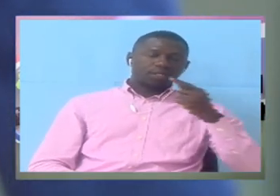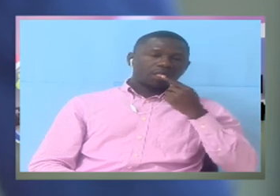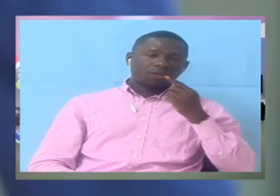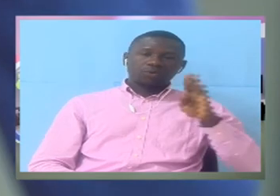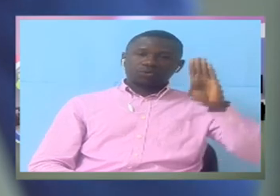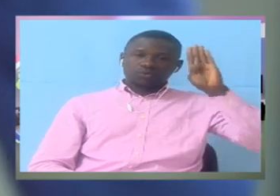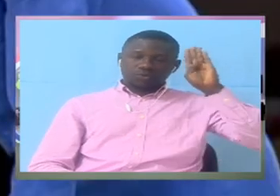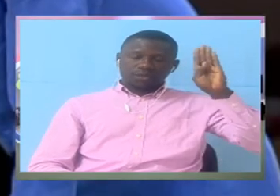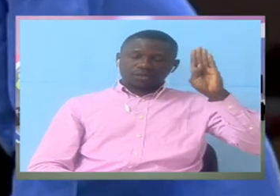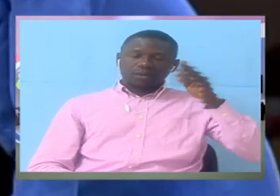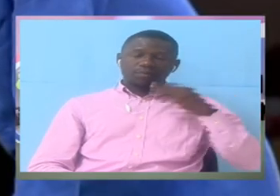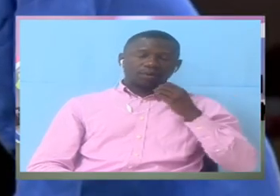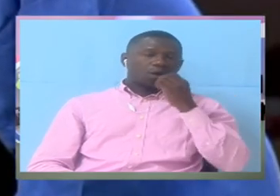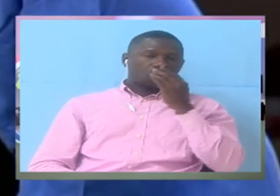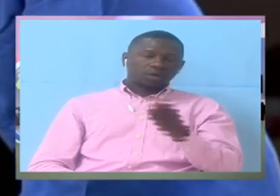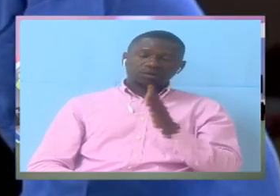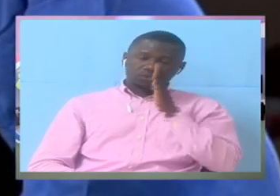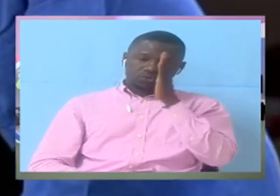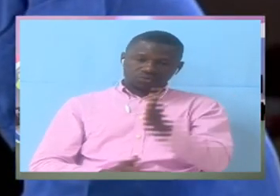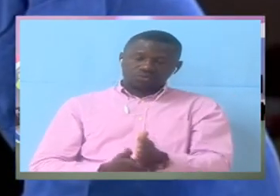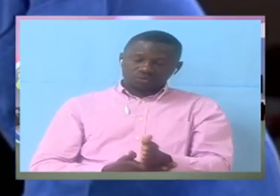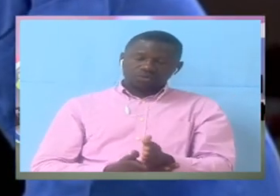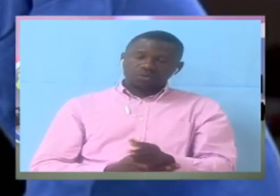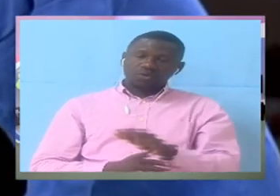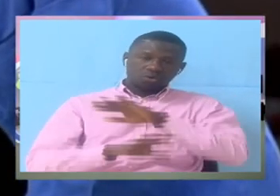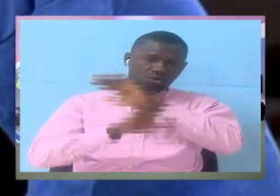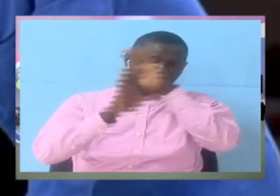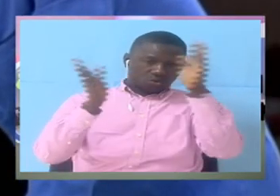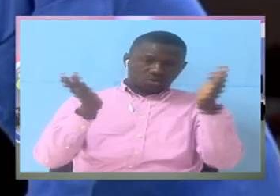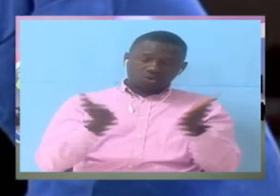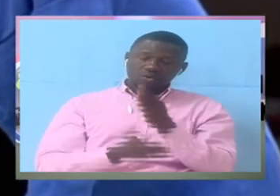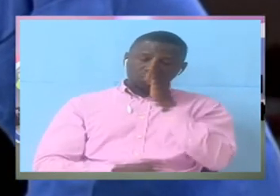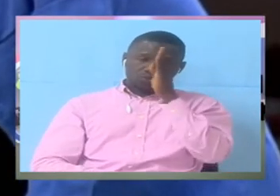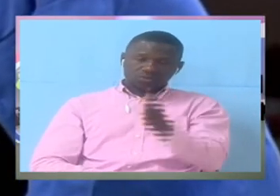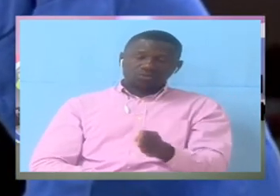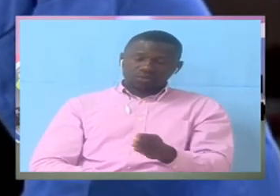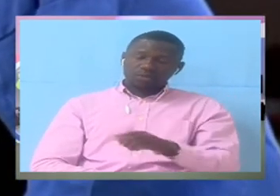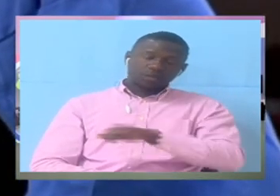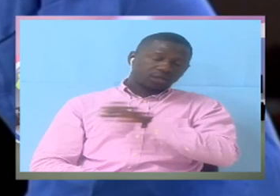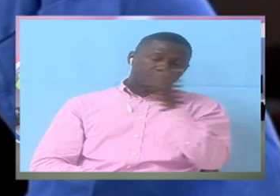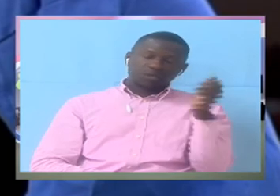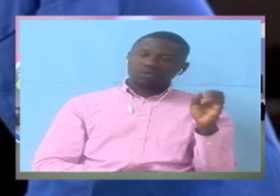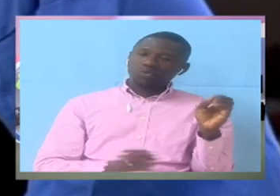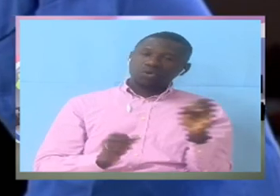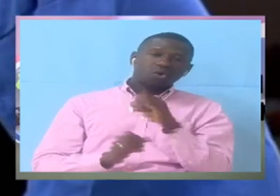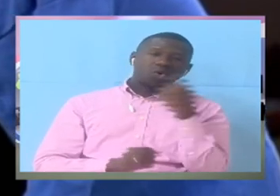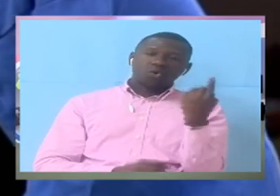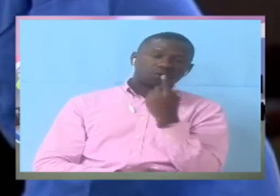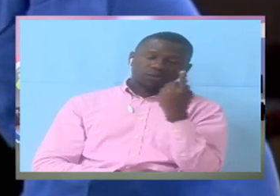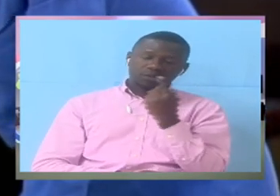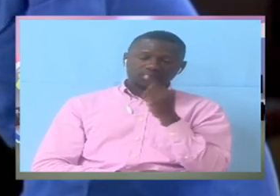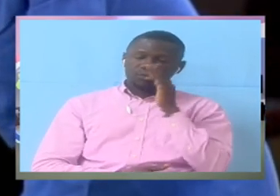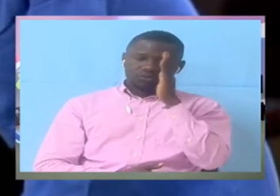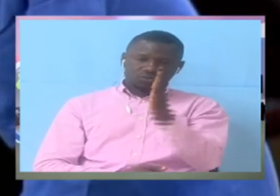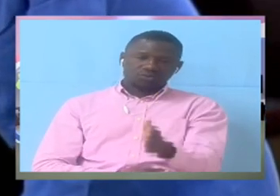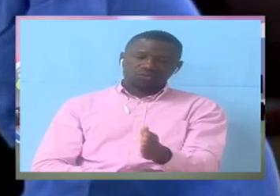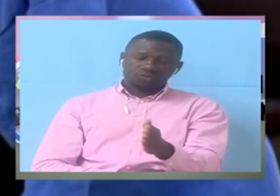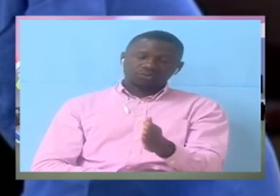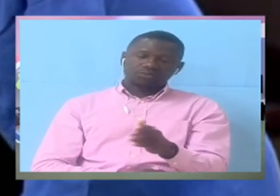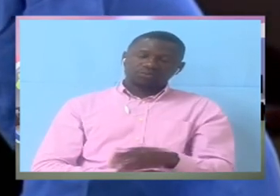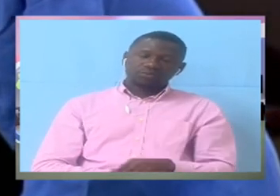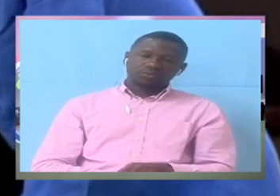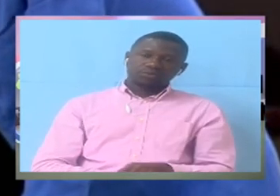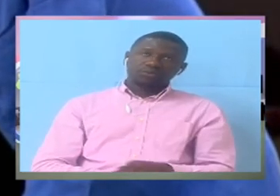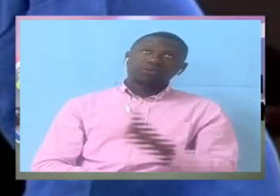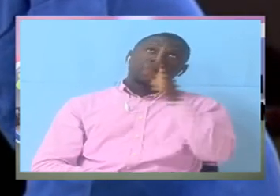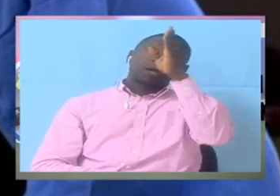fola. Mbetonyale fola. The whole truth. Tonyadamma. Tonyadamma. And nothing but the truth. Nte femfola memmanke tonyadi. Nte fengo femfola na manke tonyadi. So